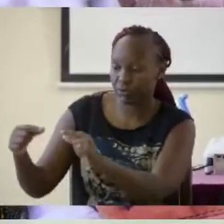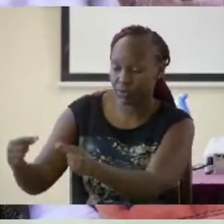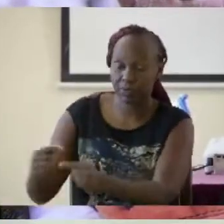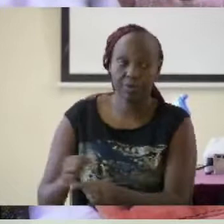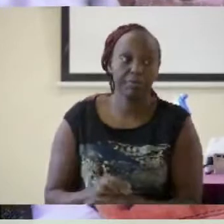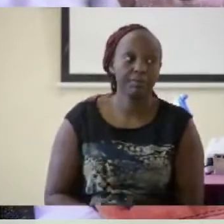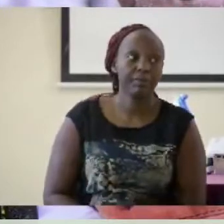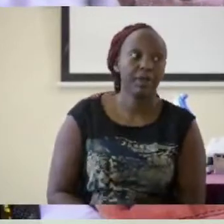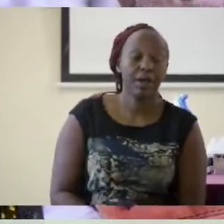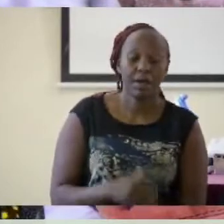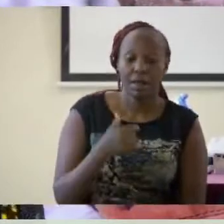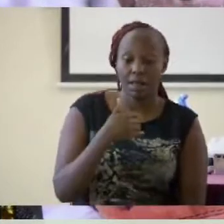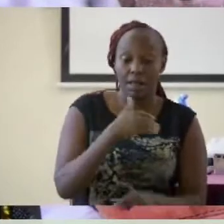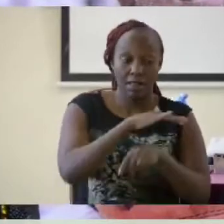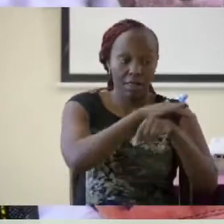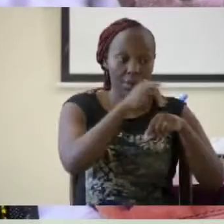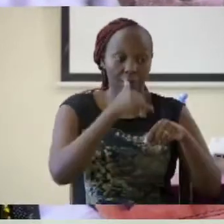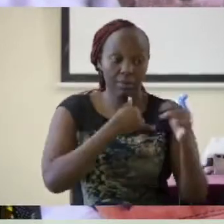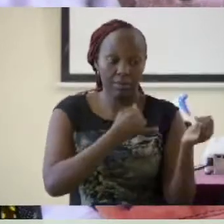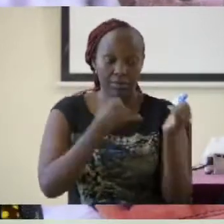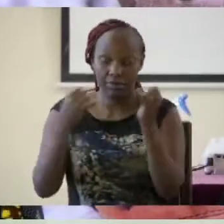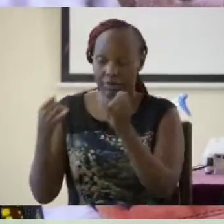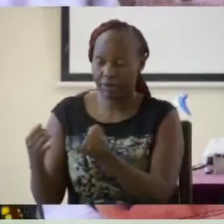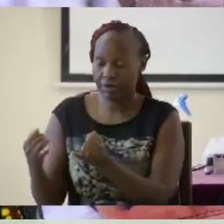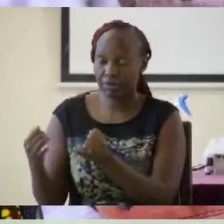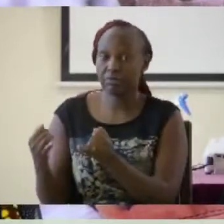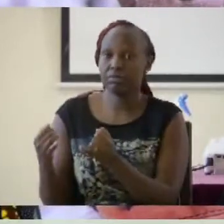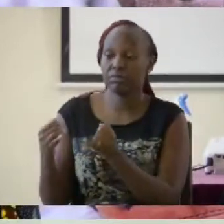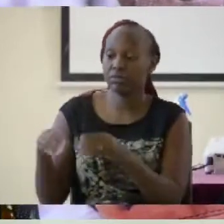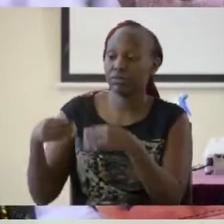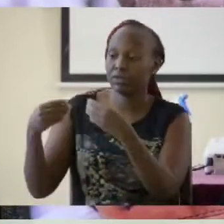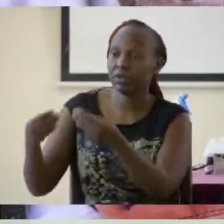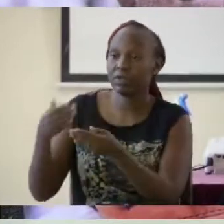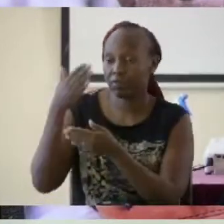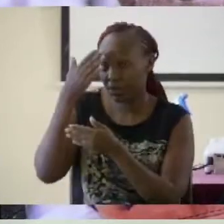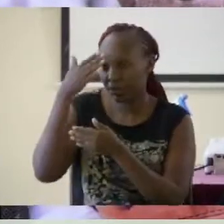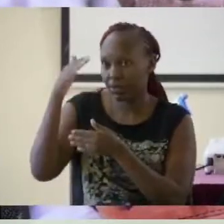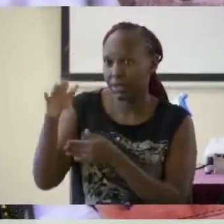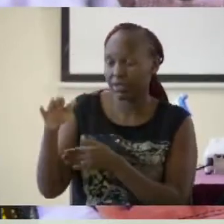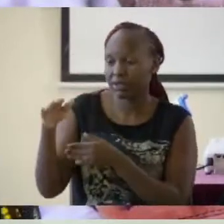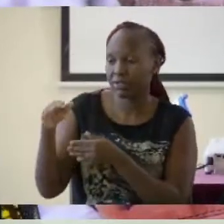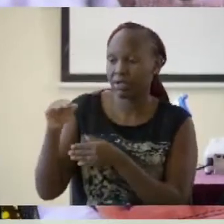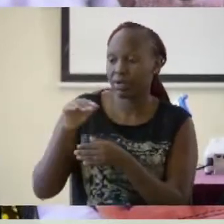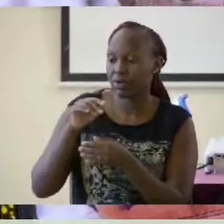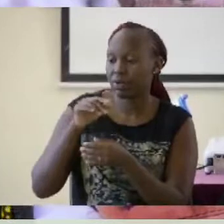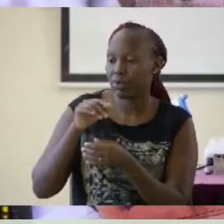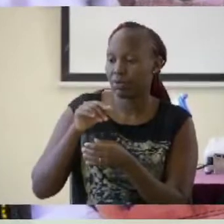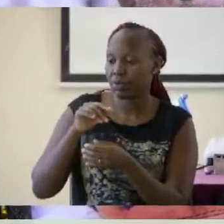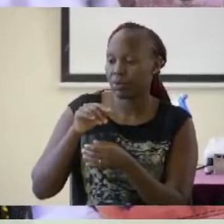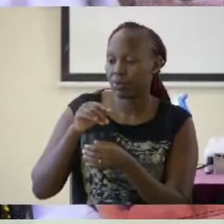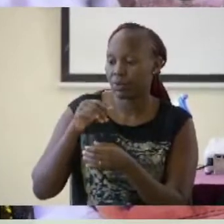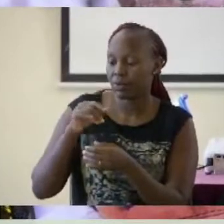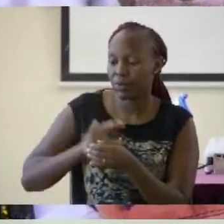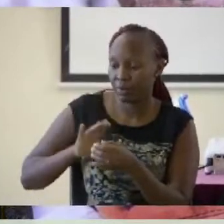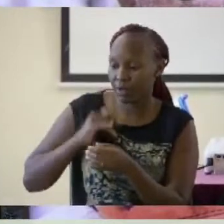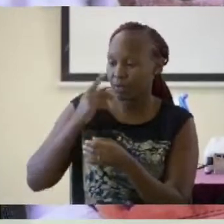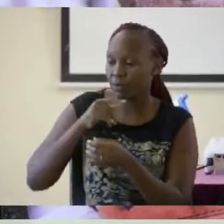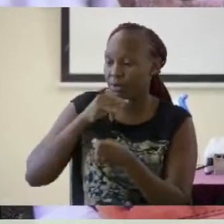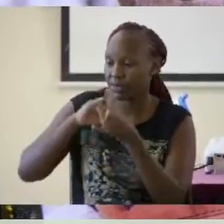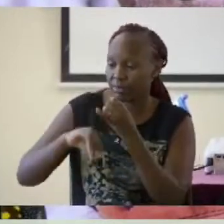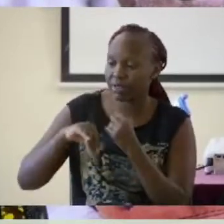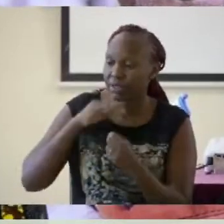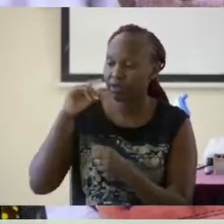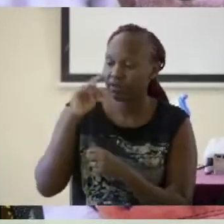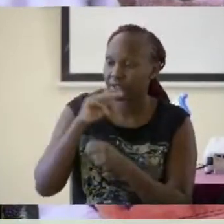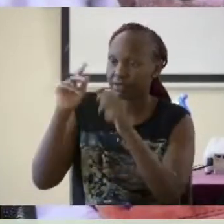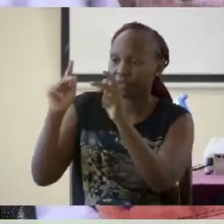So I had been invited to give awareness to widow support groups in Kisumu County,